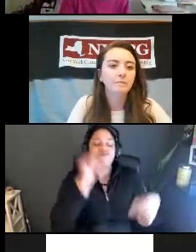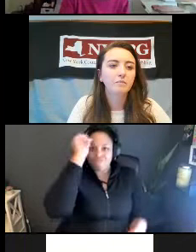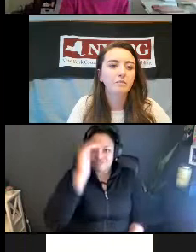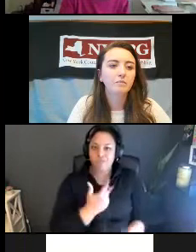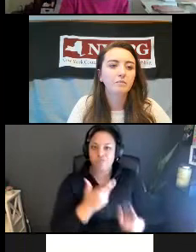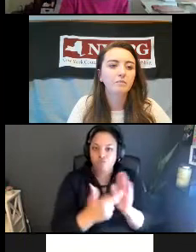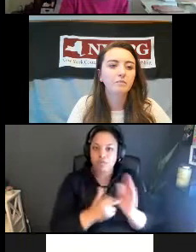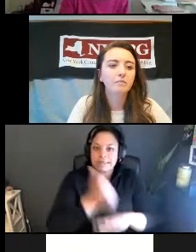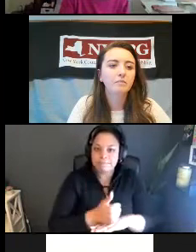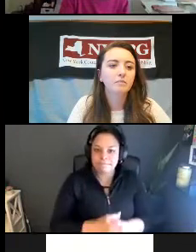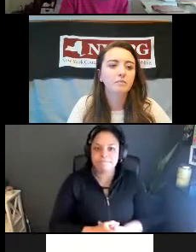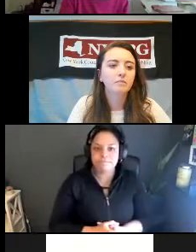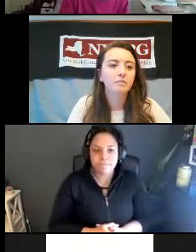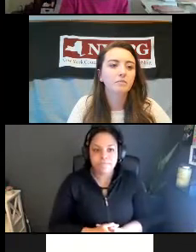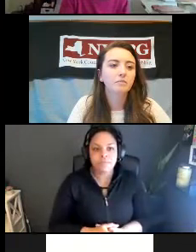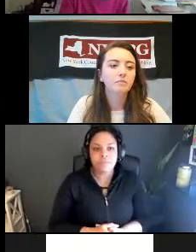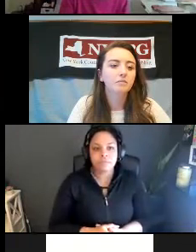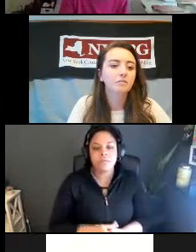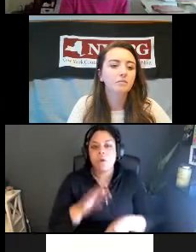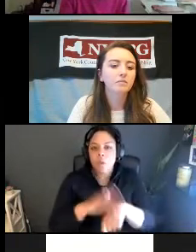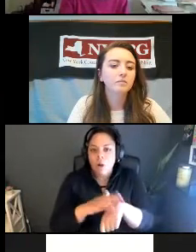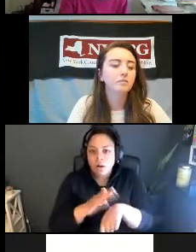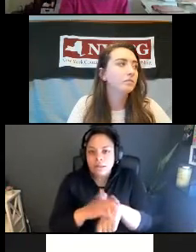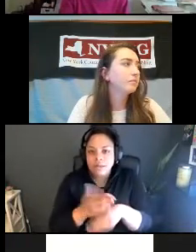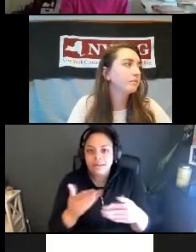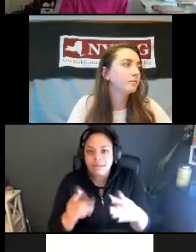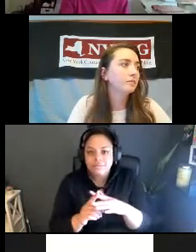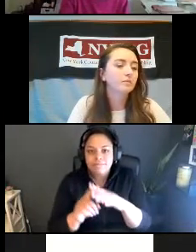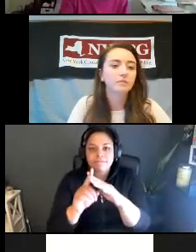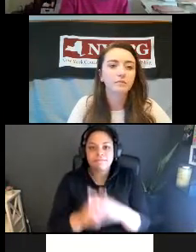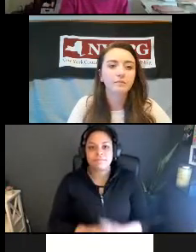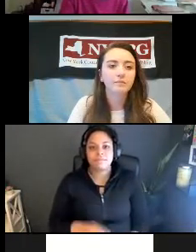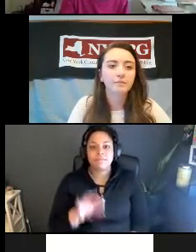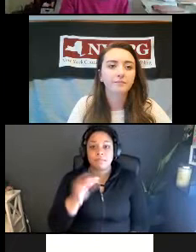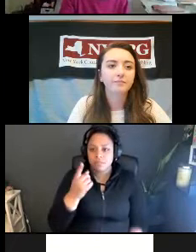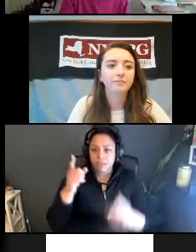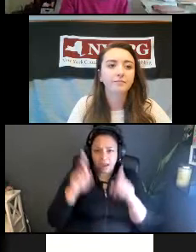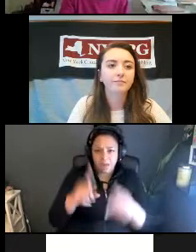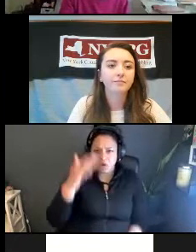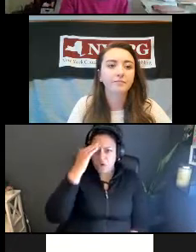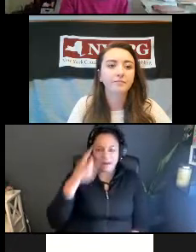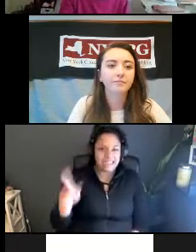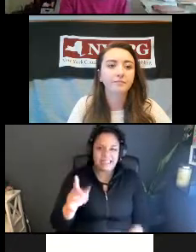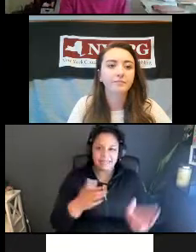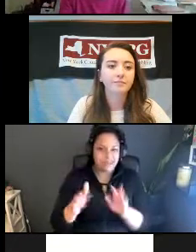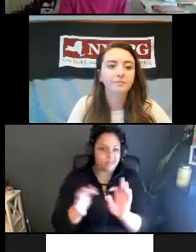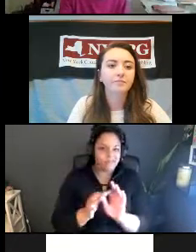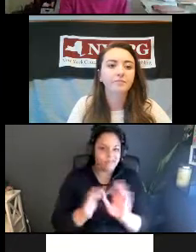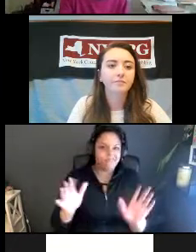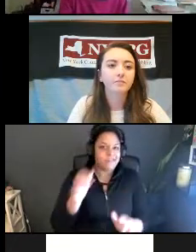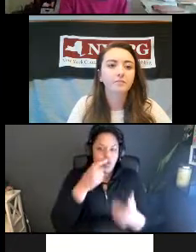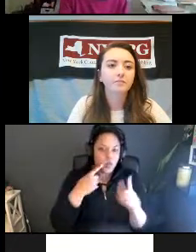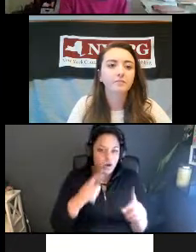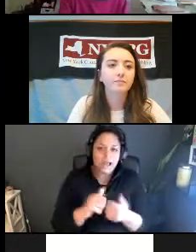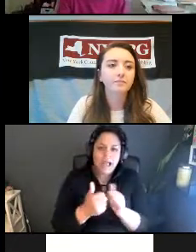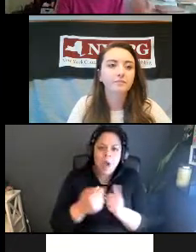Identifying the warning signs. How will I know if this plan isn't working? How will I evaluate whether it's working